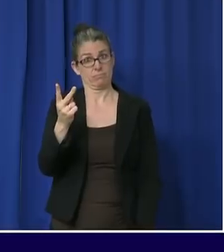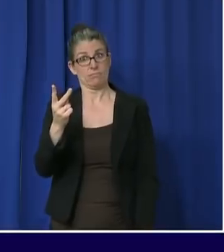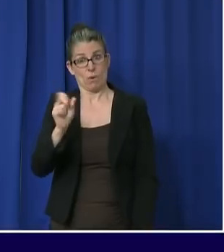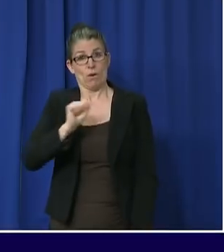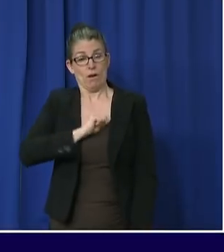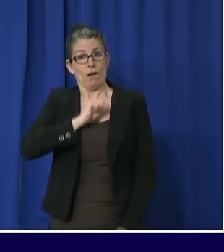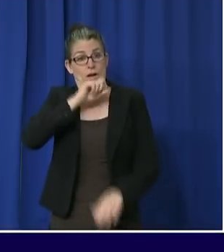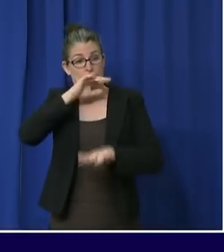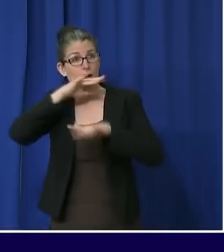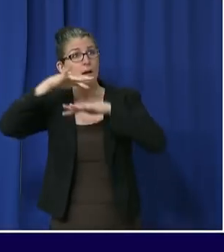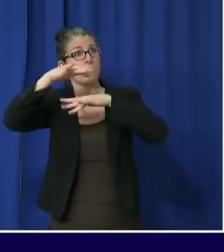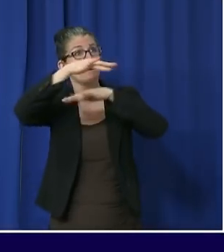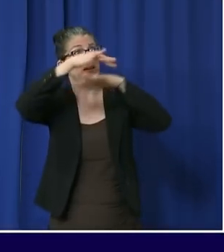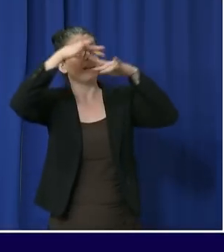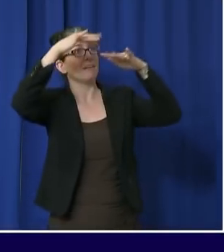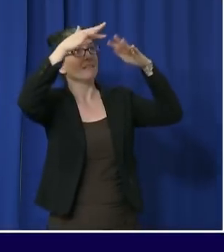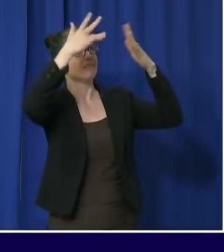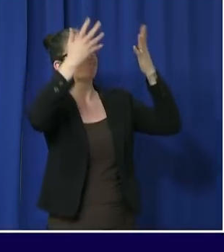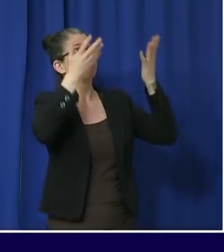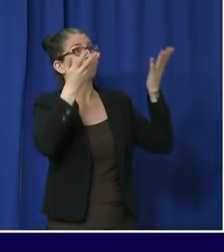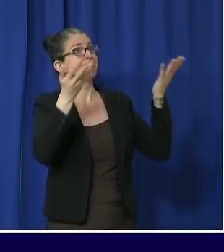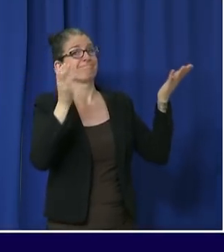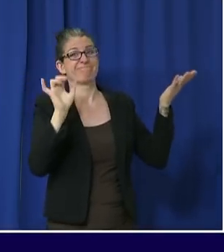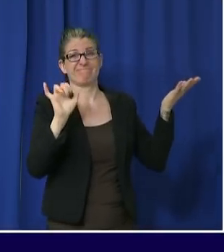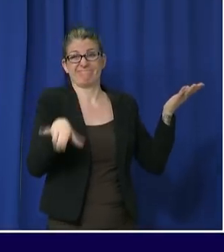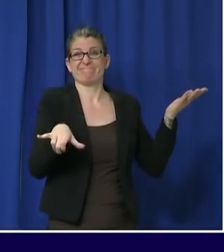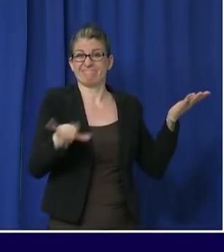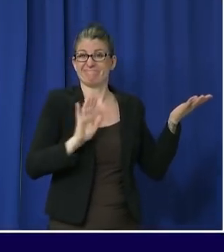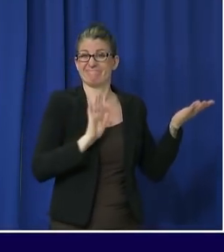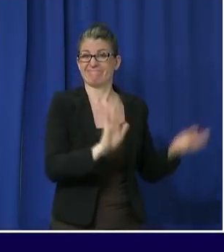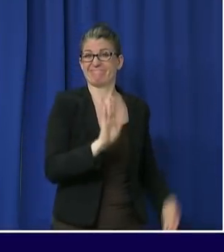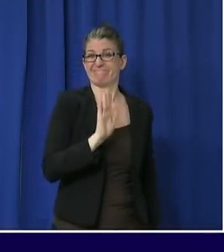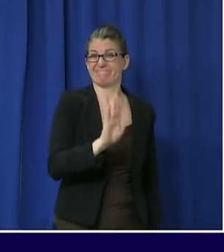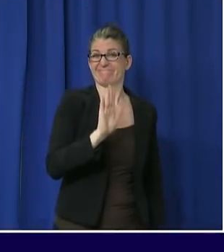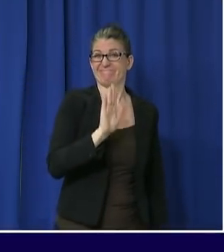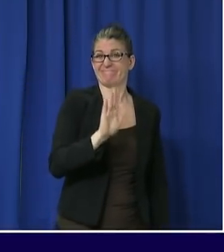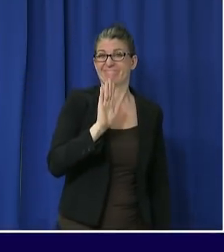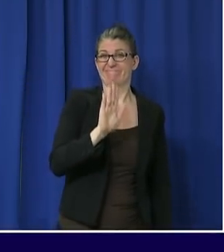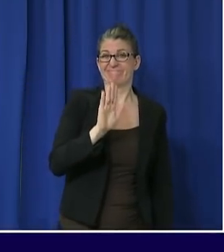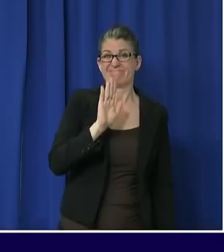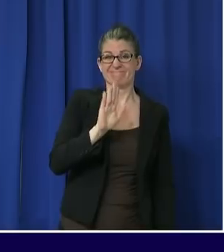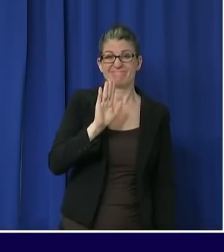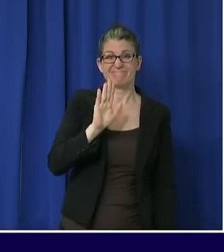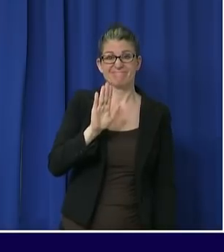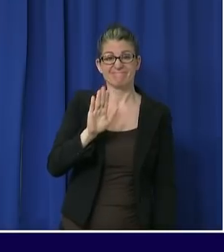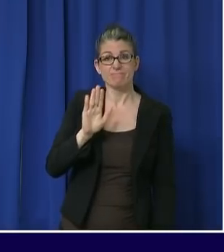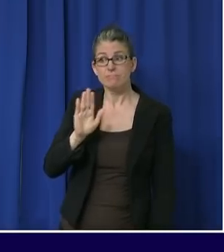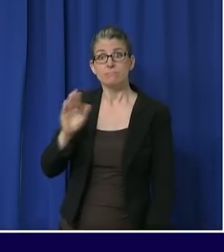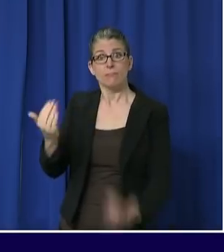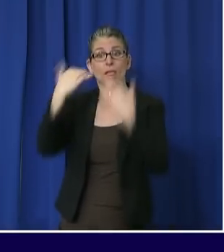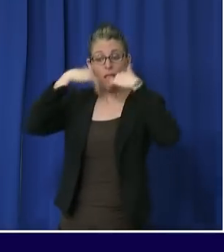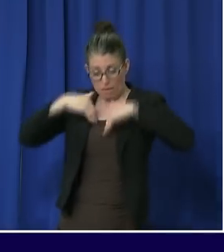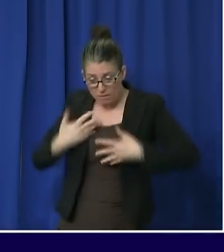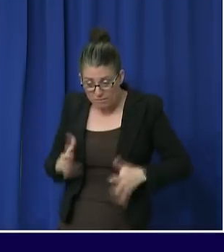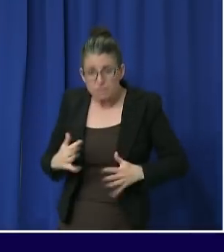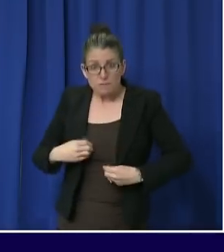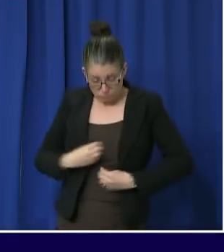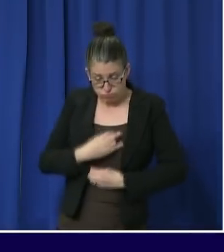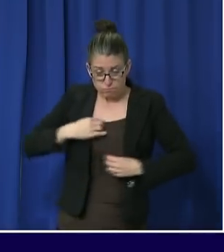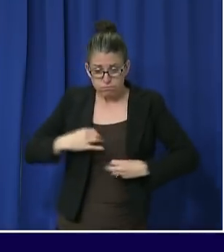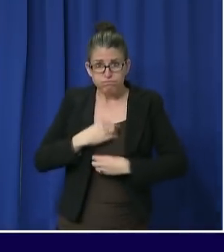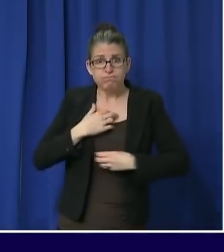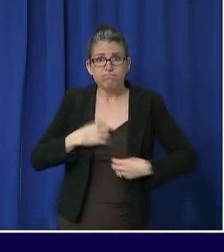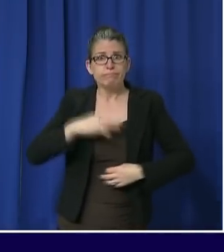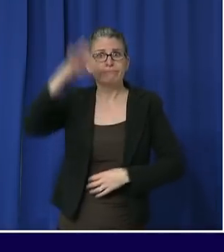on surfaces, traveling from one person to another. Indeed, if we could, it would